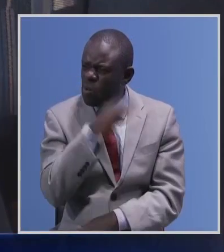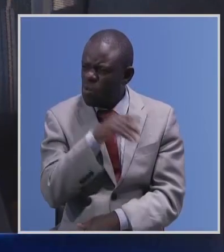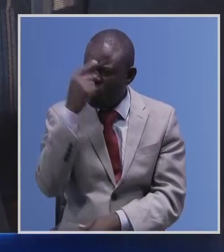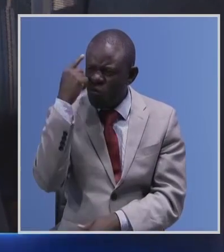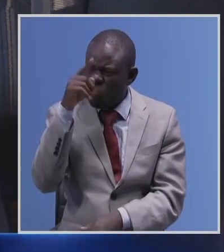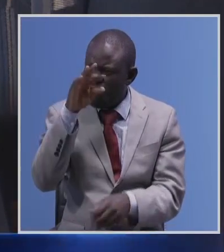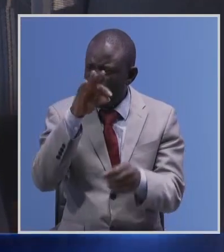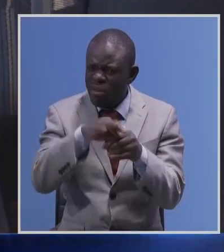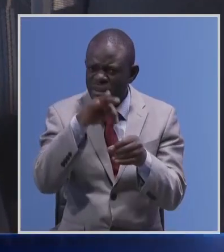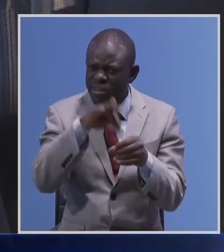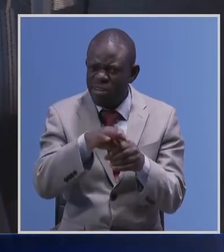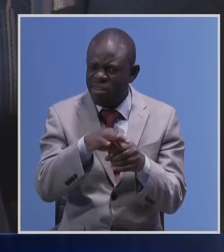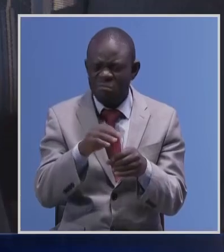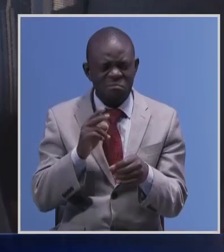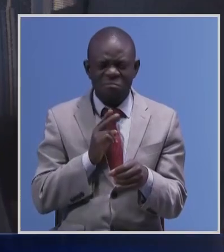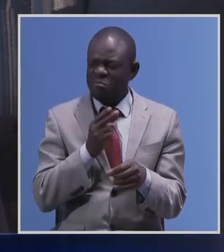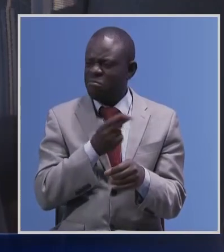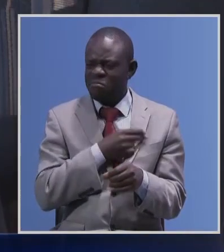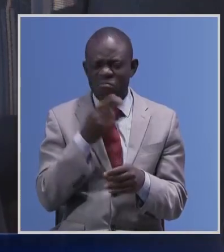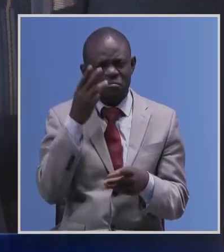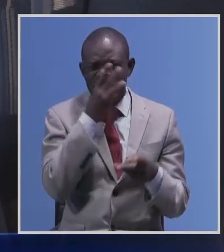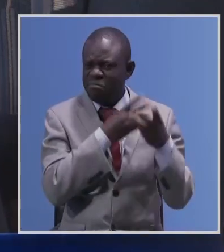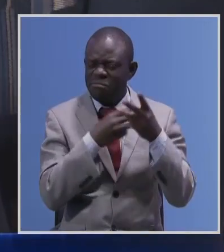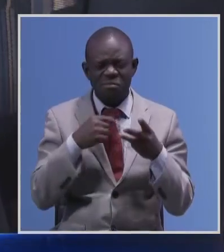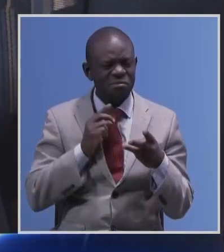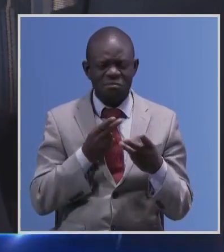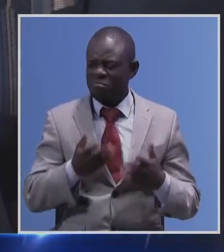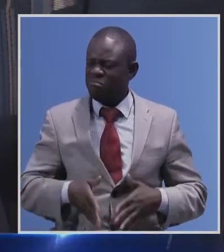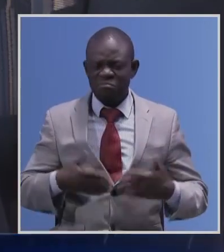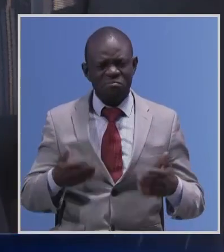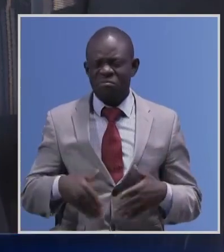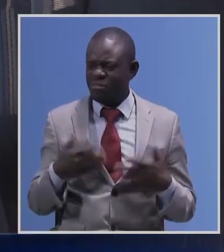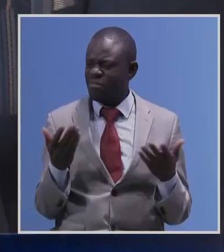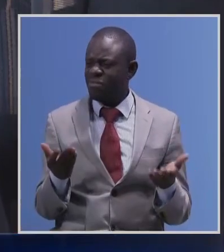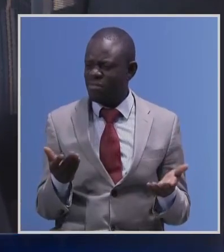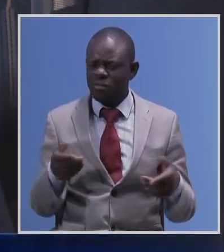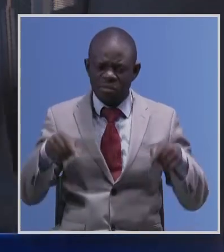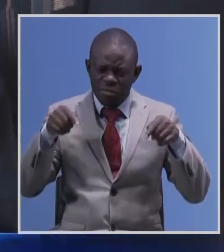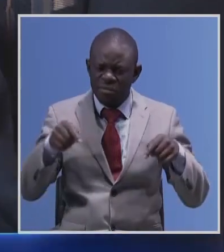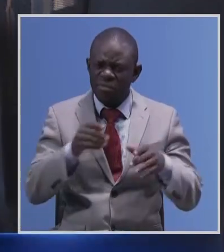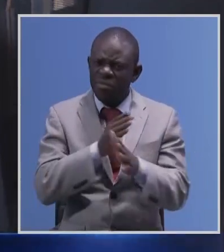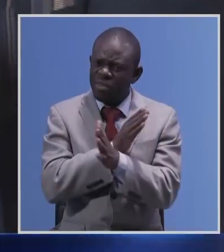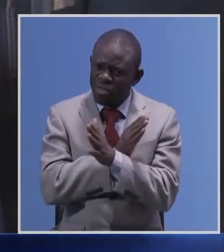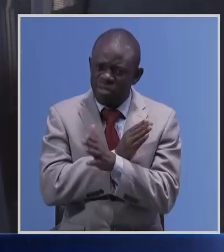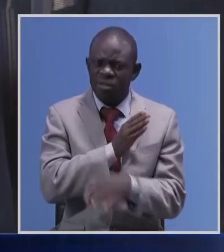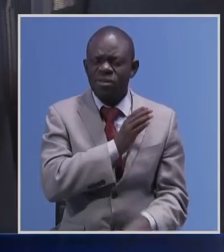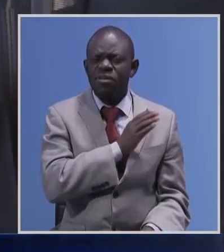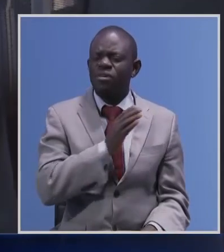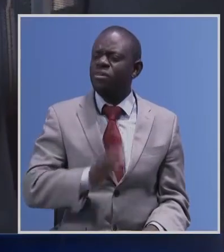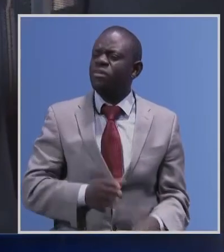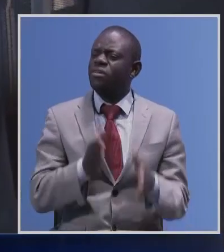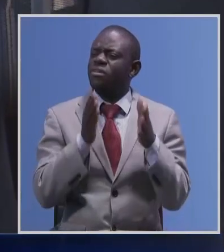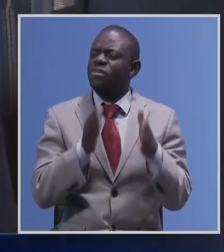We don't know what peace, because we preach peace and this is a Christian nation. We don't know why other camps